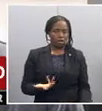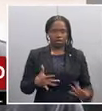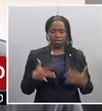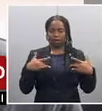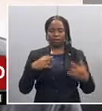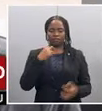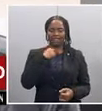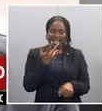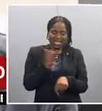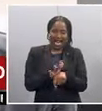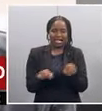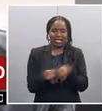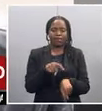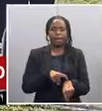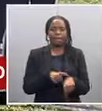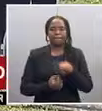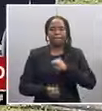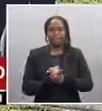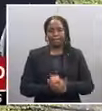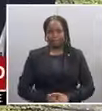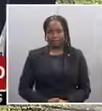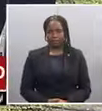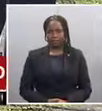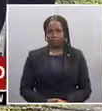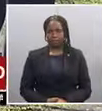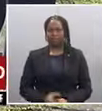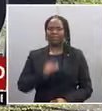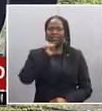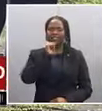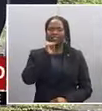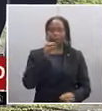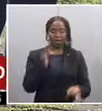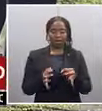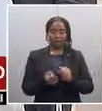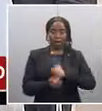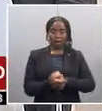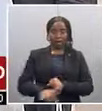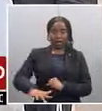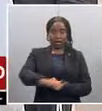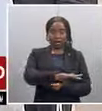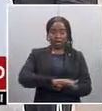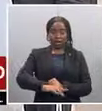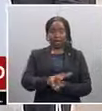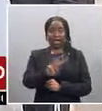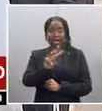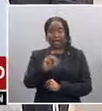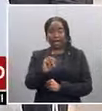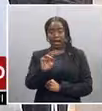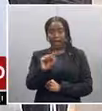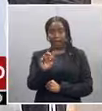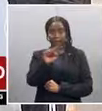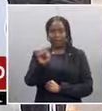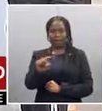survival and died on the scene. Despite a number of political killings in the area, the family says it's unsure